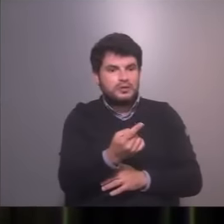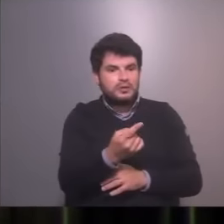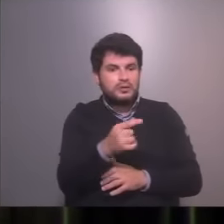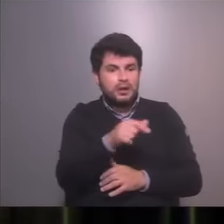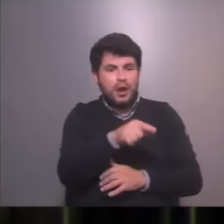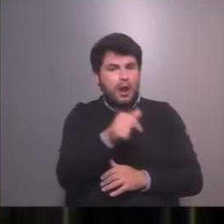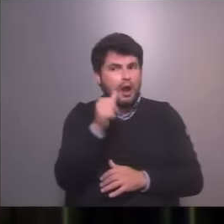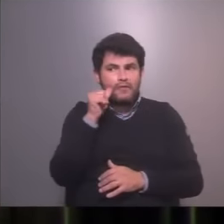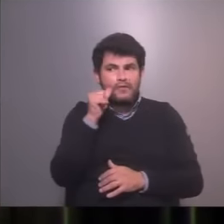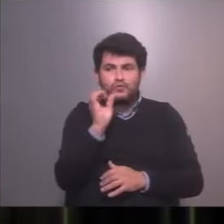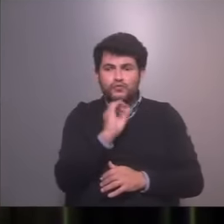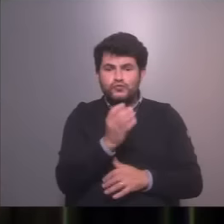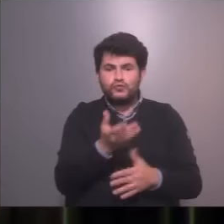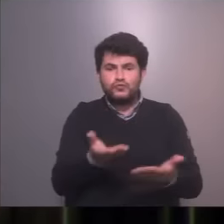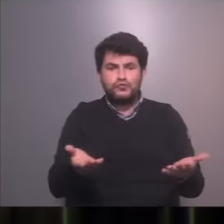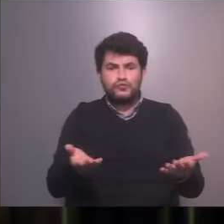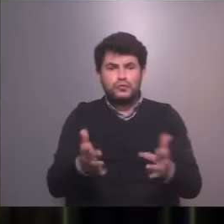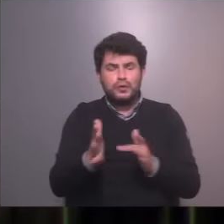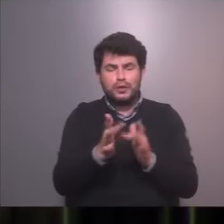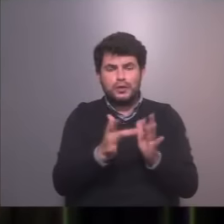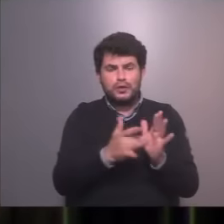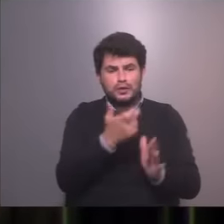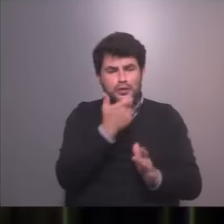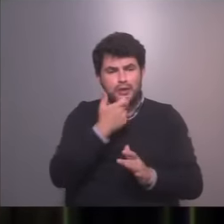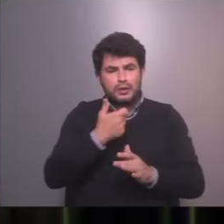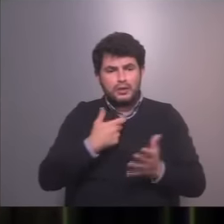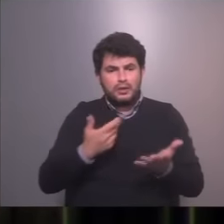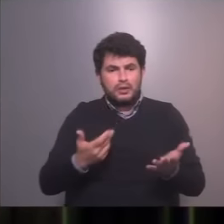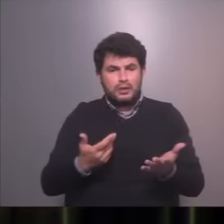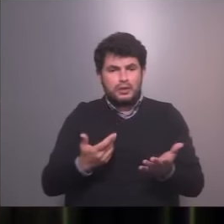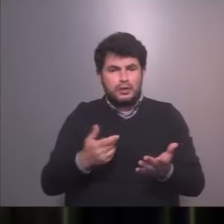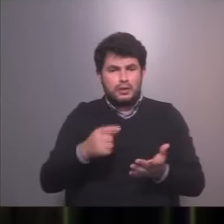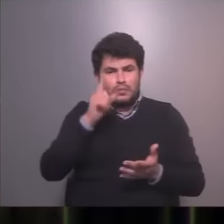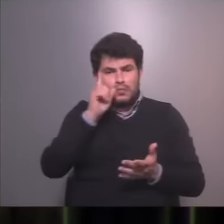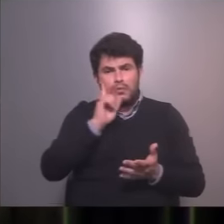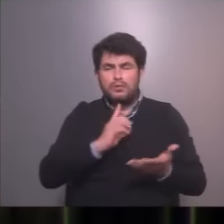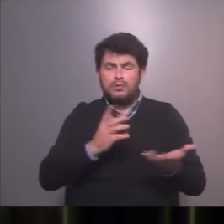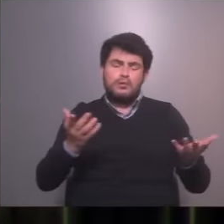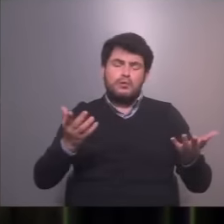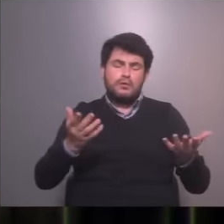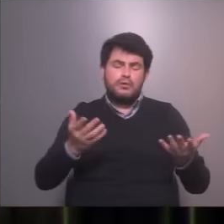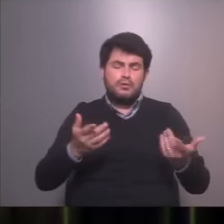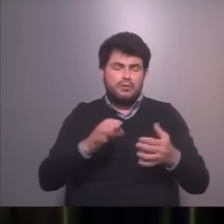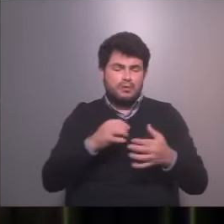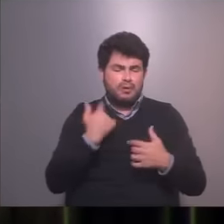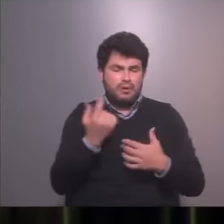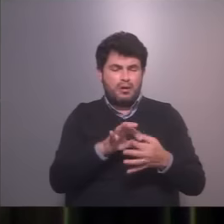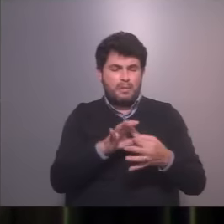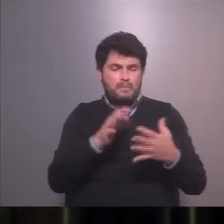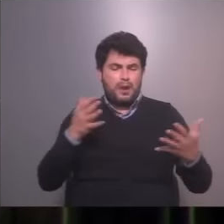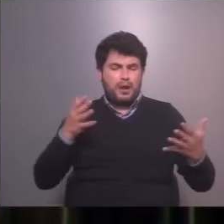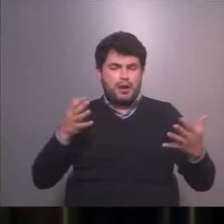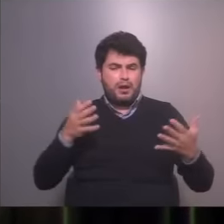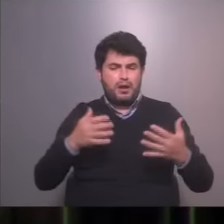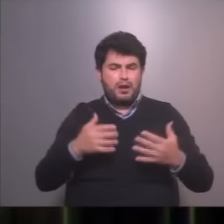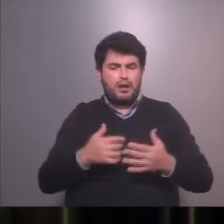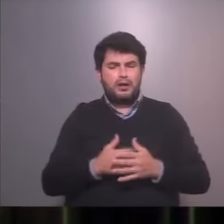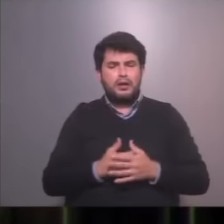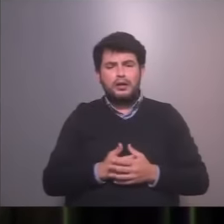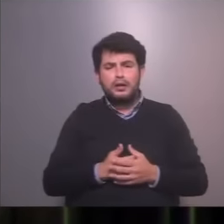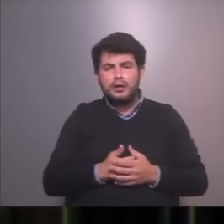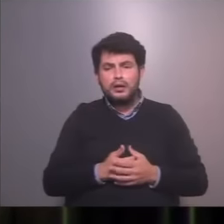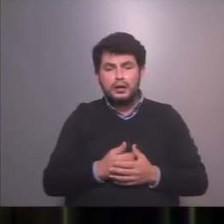wine ran short, the mother of Jesus said to him, "They have no wine." And